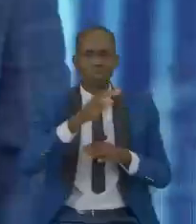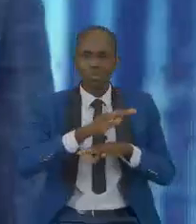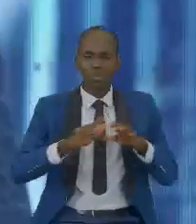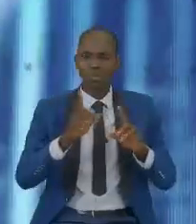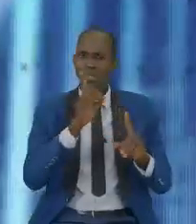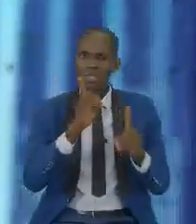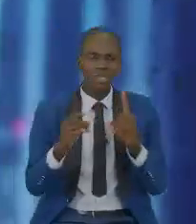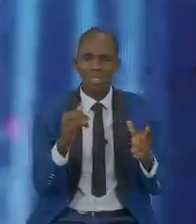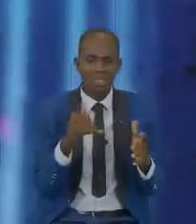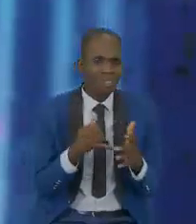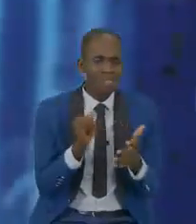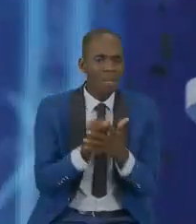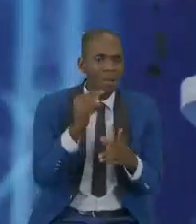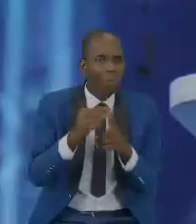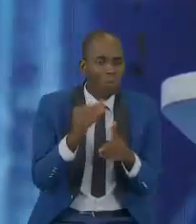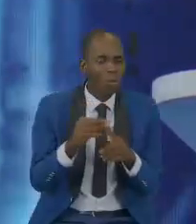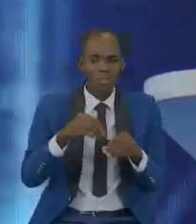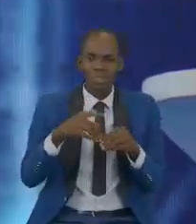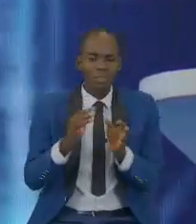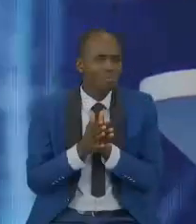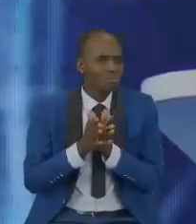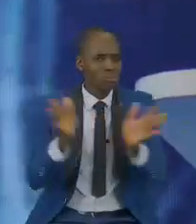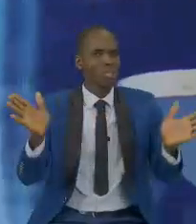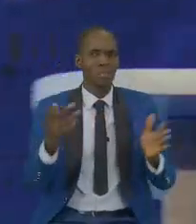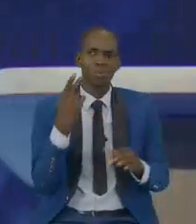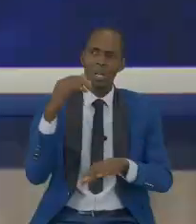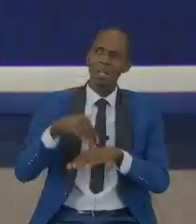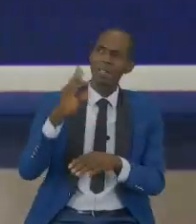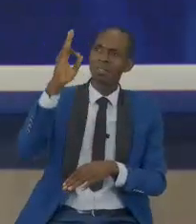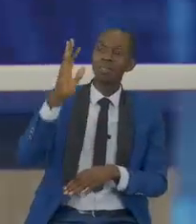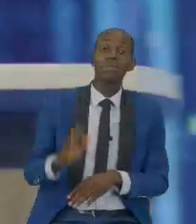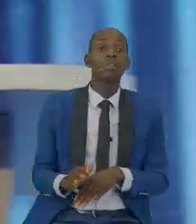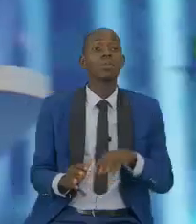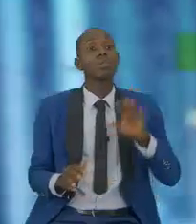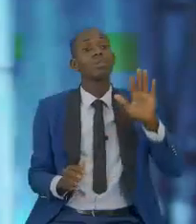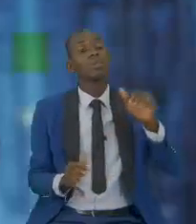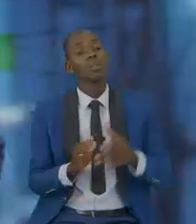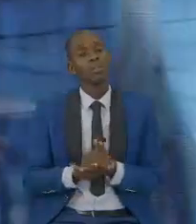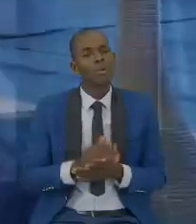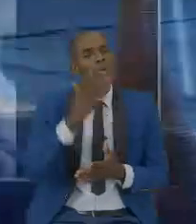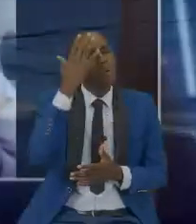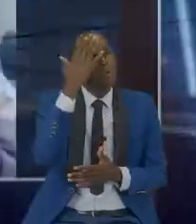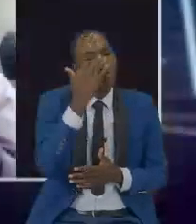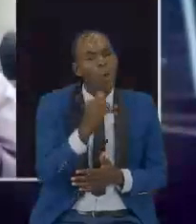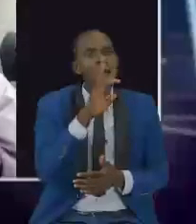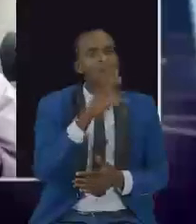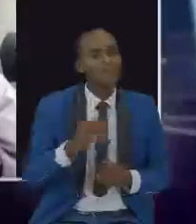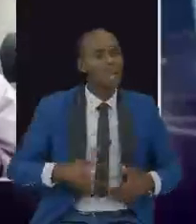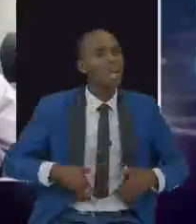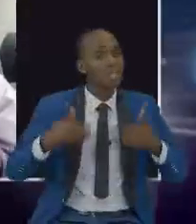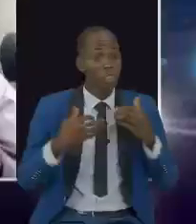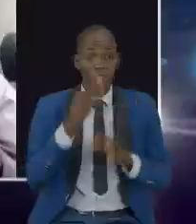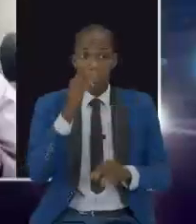adultery, fornication in the public. Look at this man, my friend. What are you angry about? If you were not